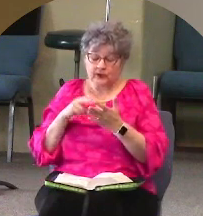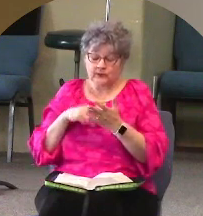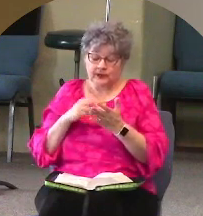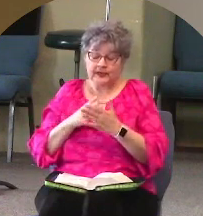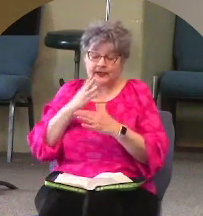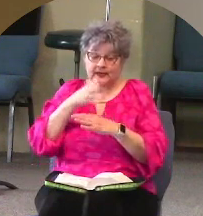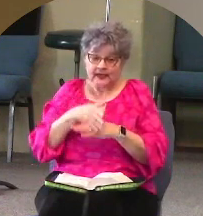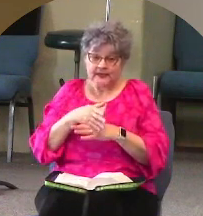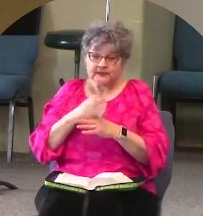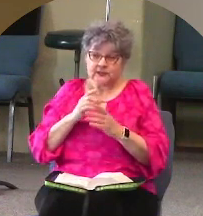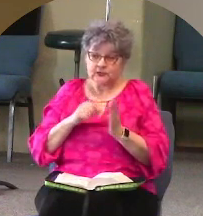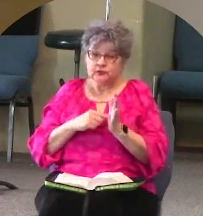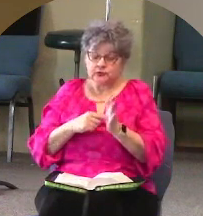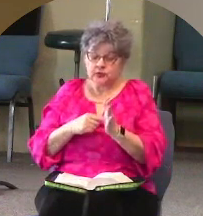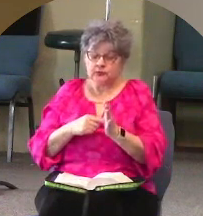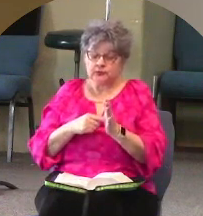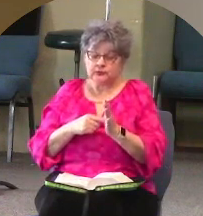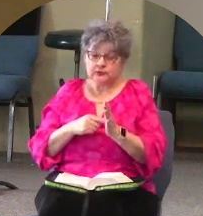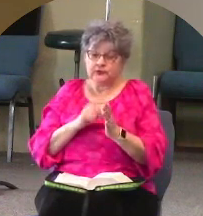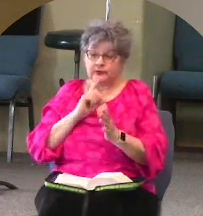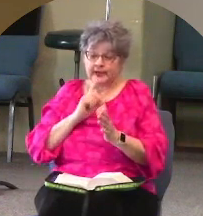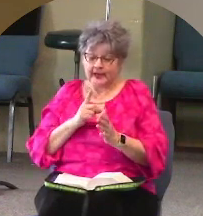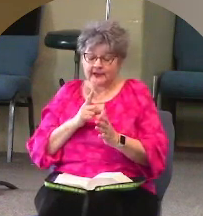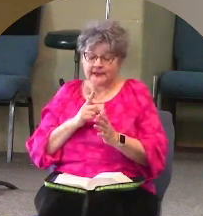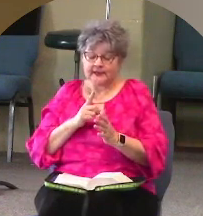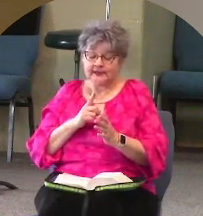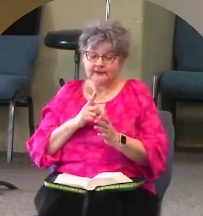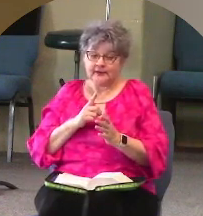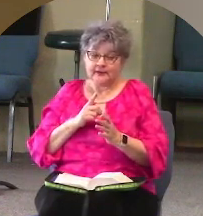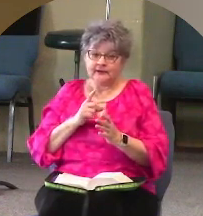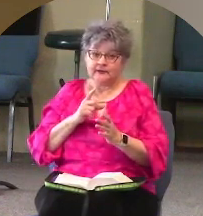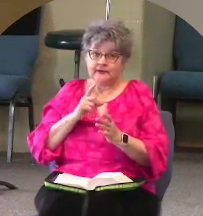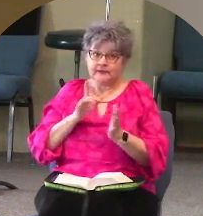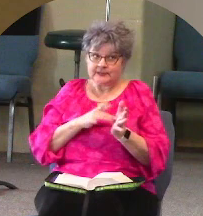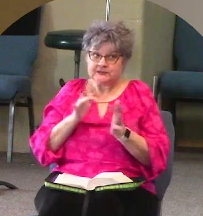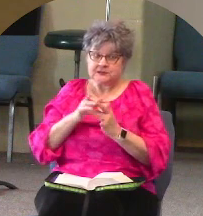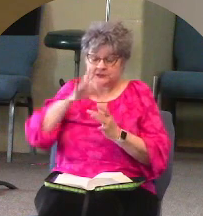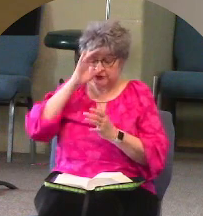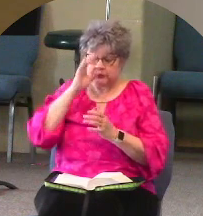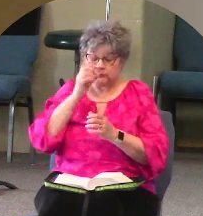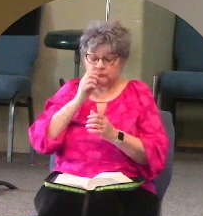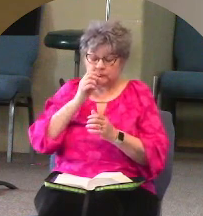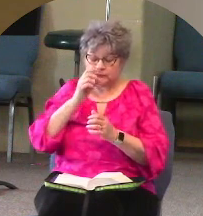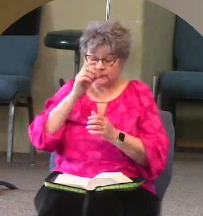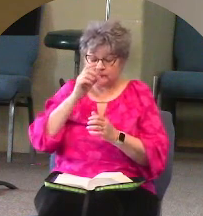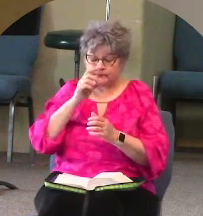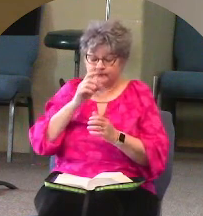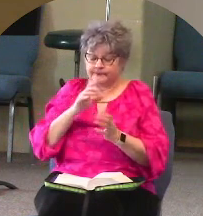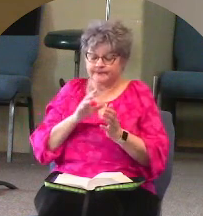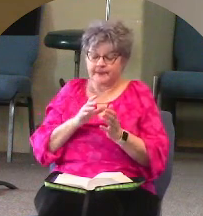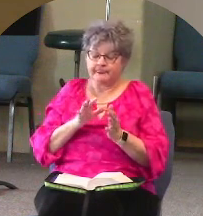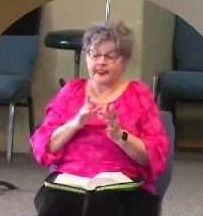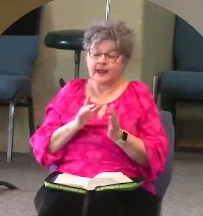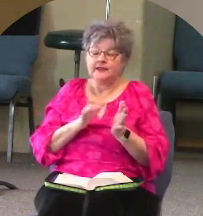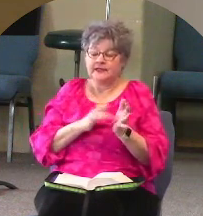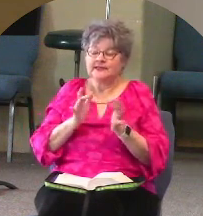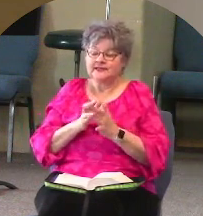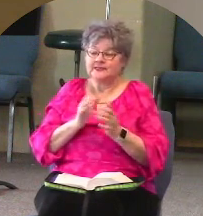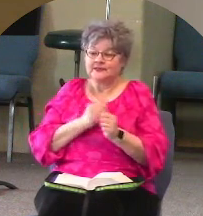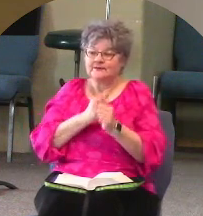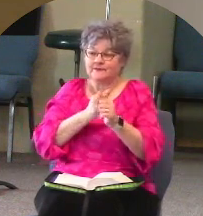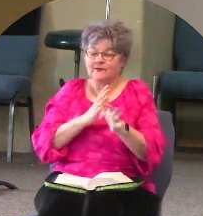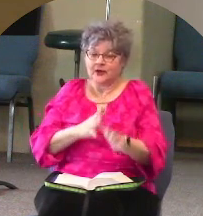the reality that even those that followed him really were unsure. They wanted to